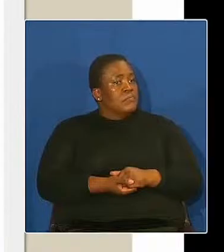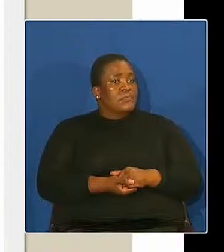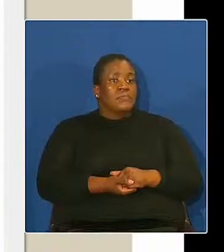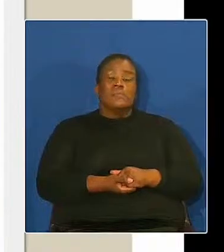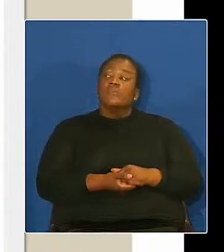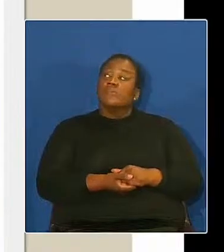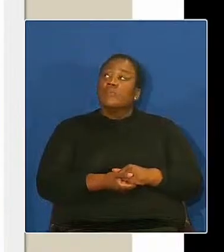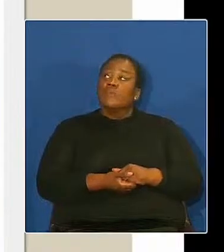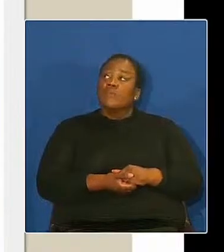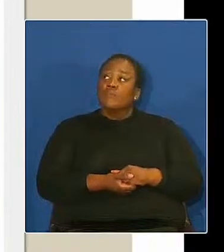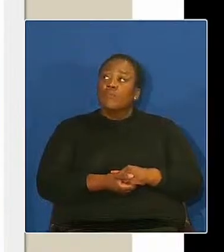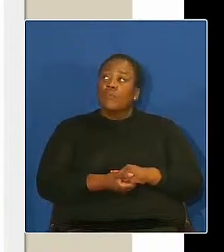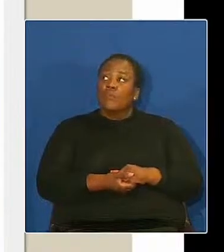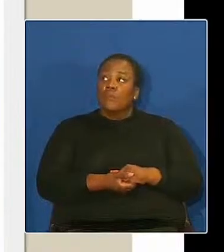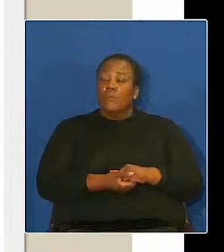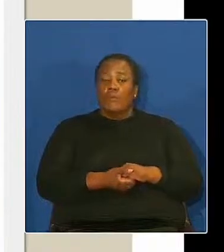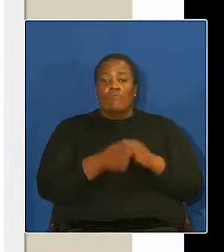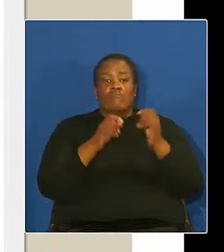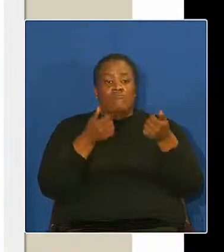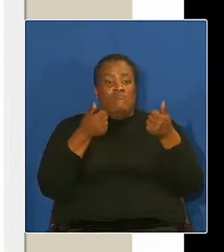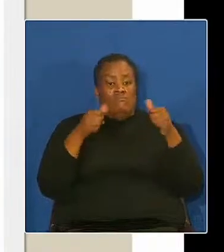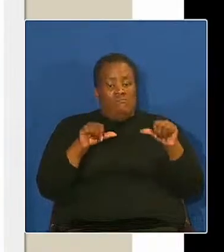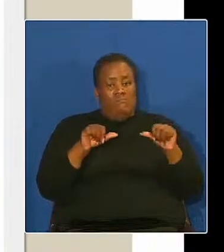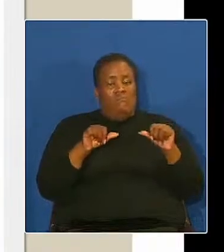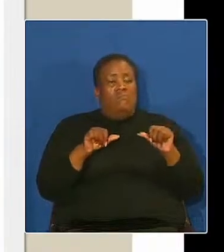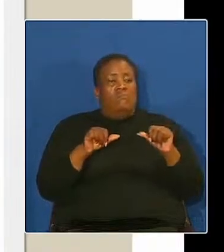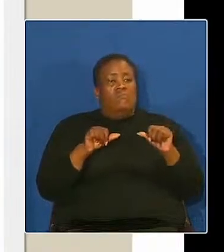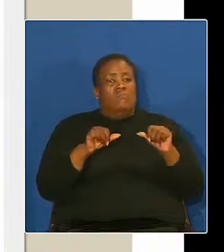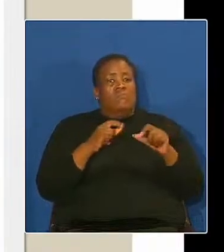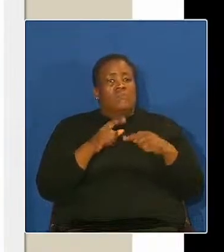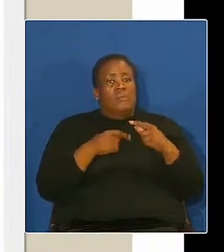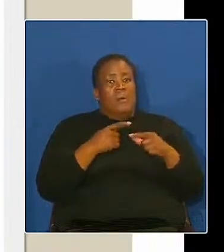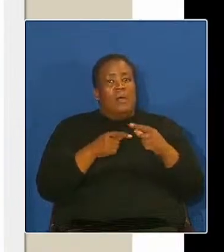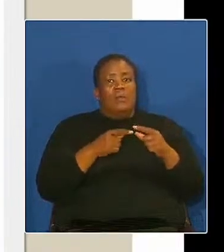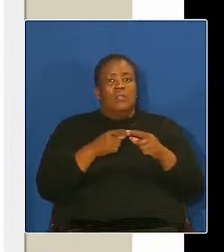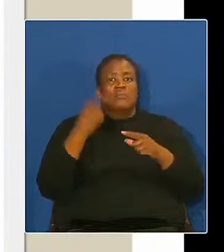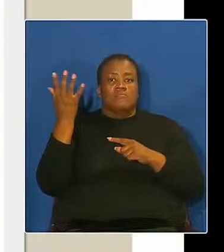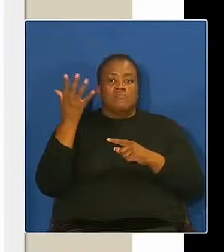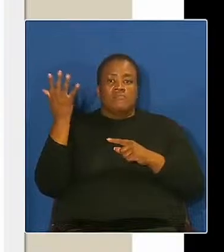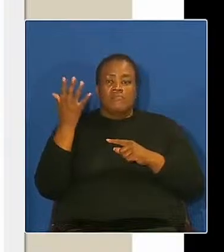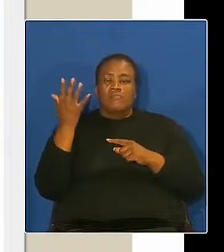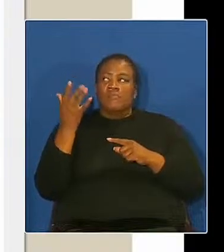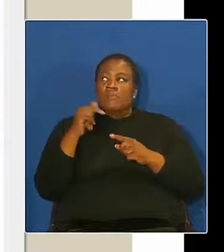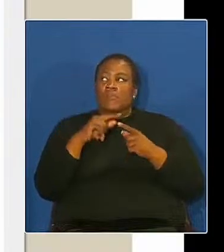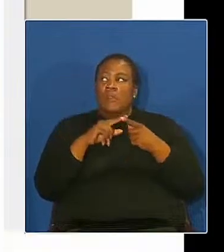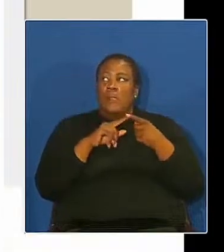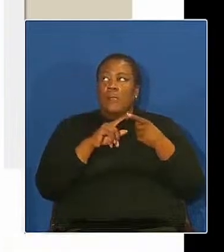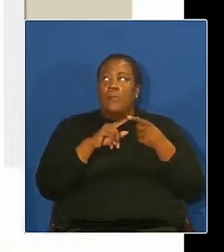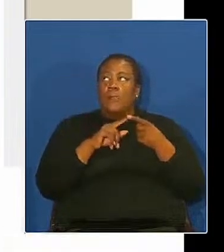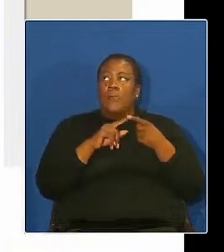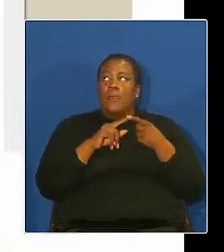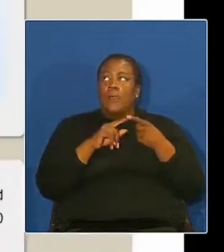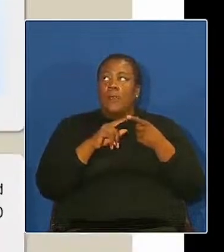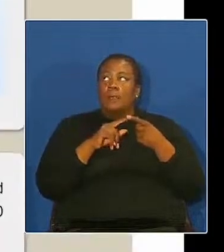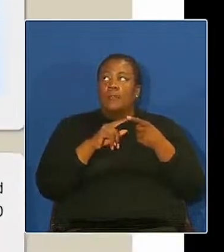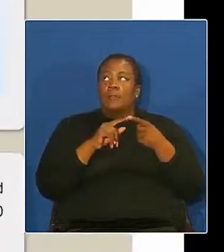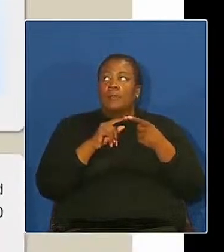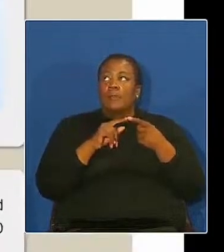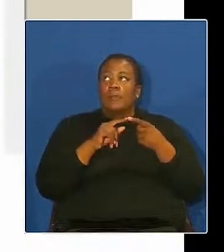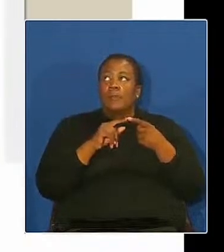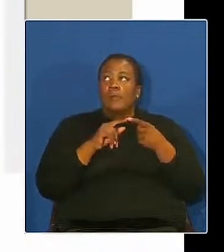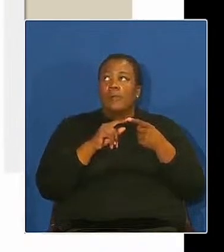And then the next part then talks to the briefings. The first briefing, number 1, it talks to the